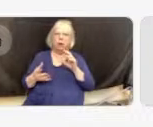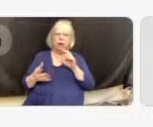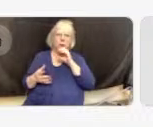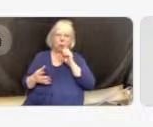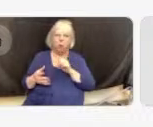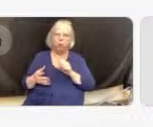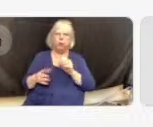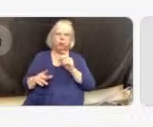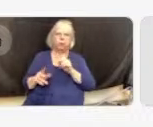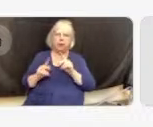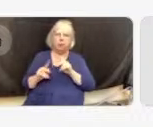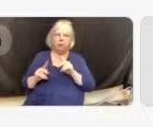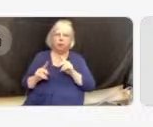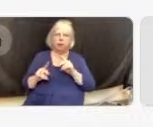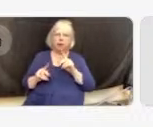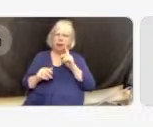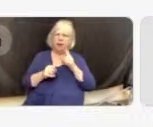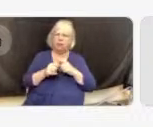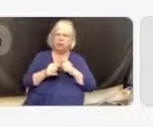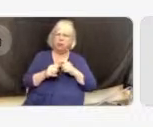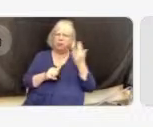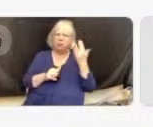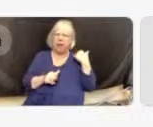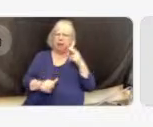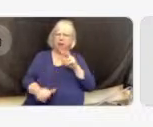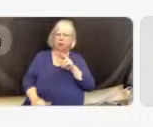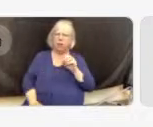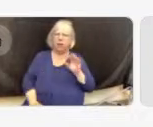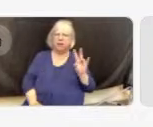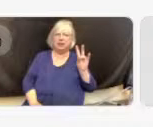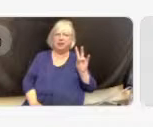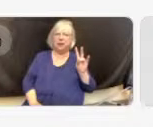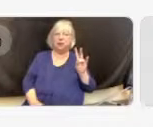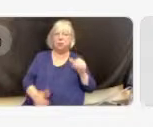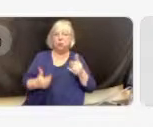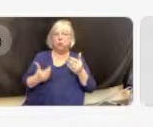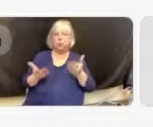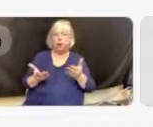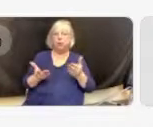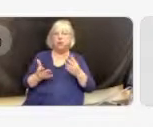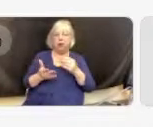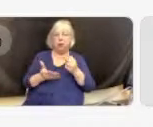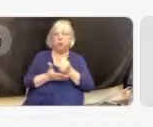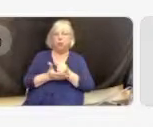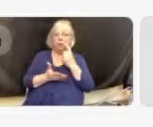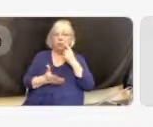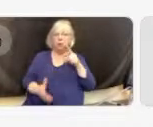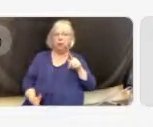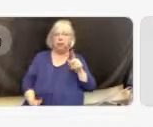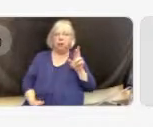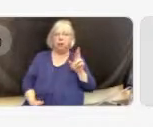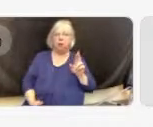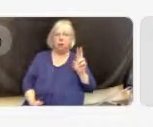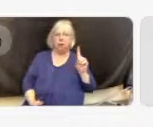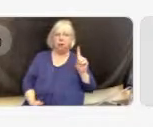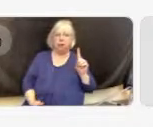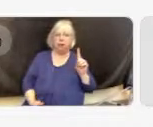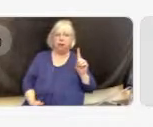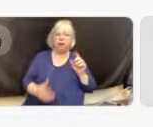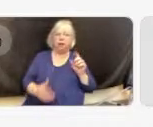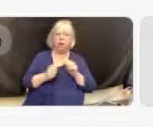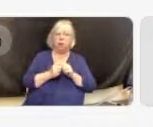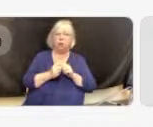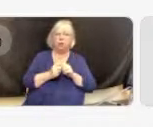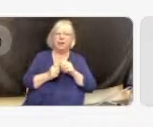older people. I think originally in 2007 this came through and was proposed and approved for a PRD with